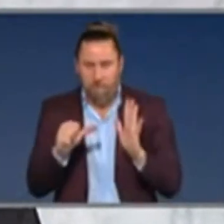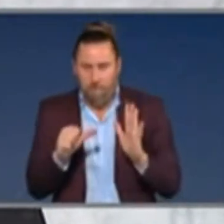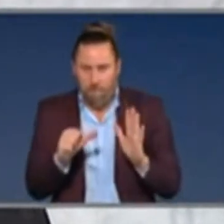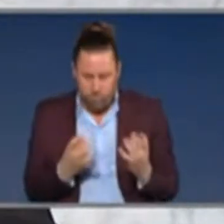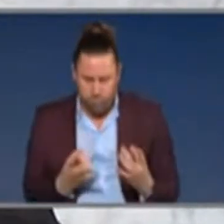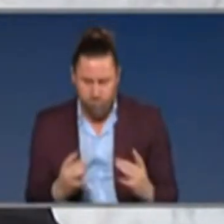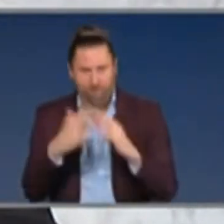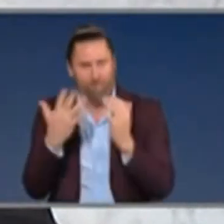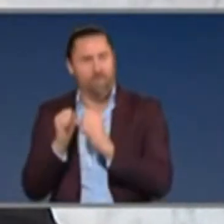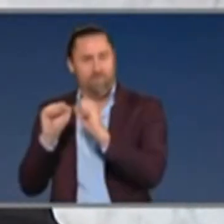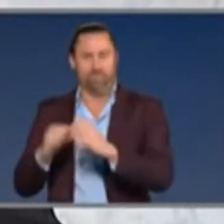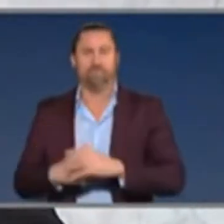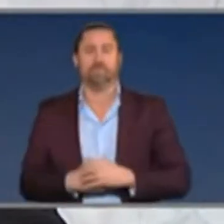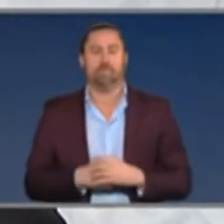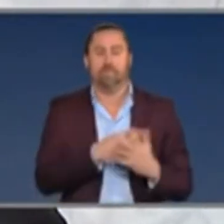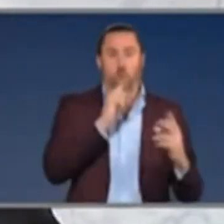of focus.